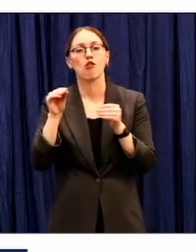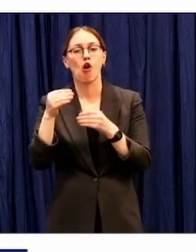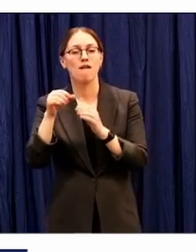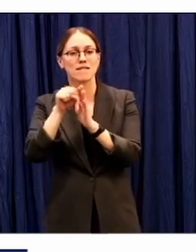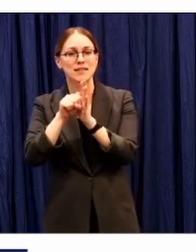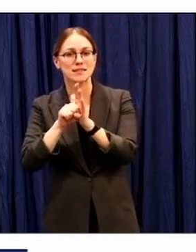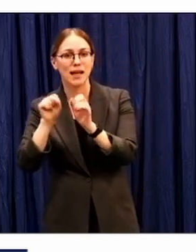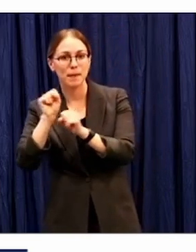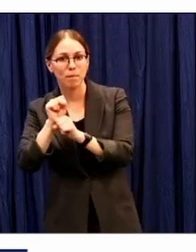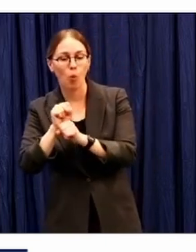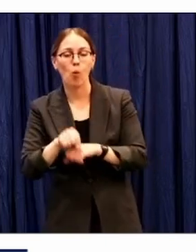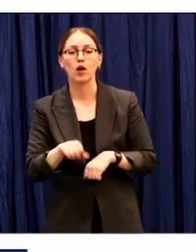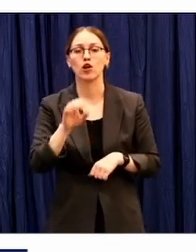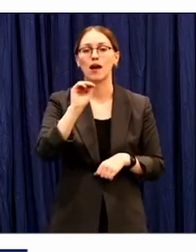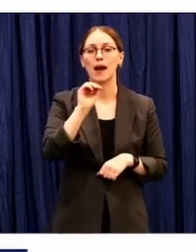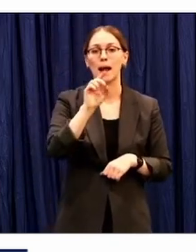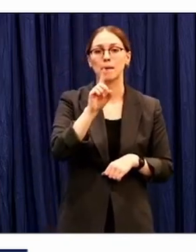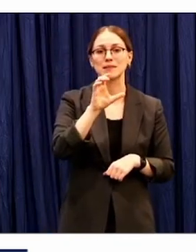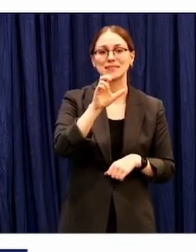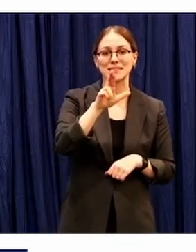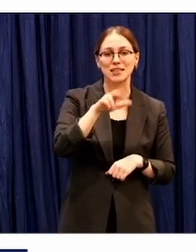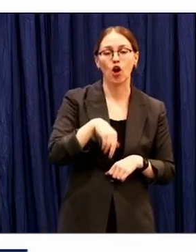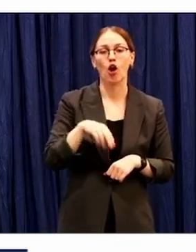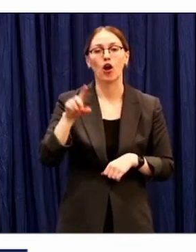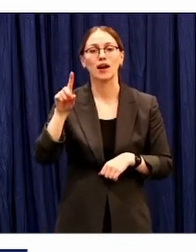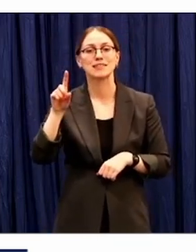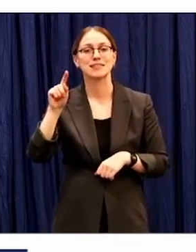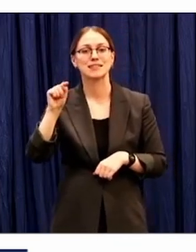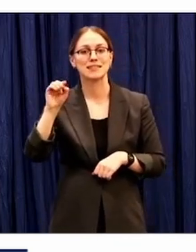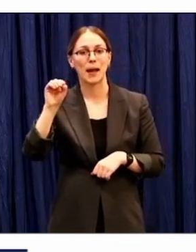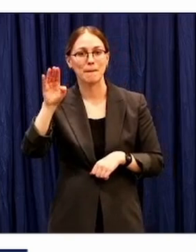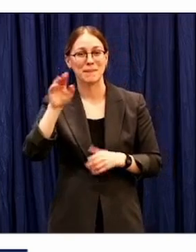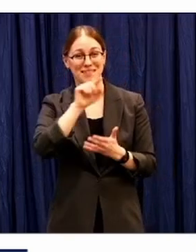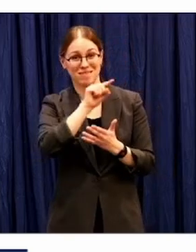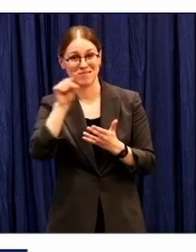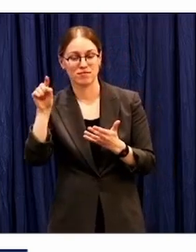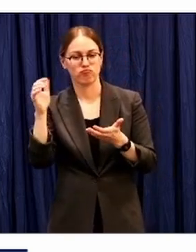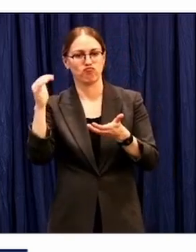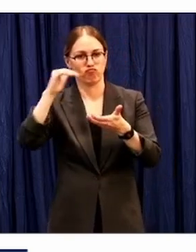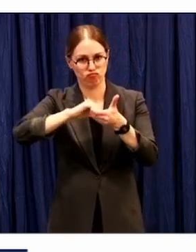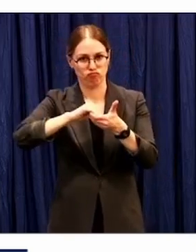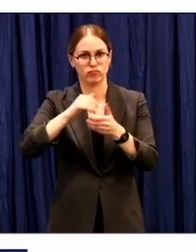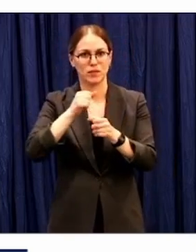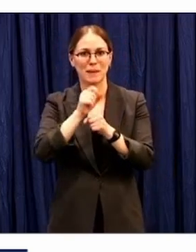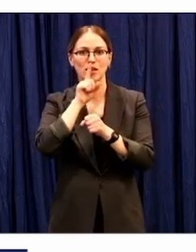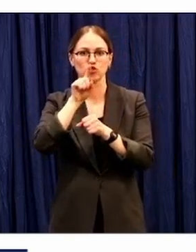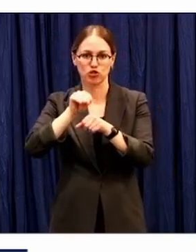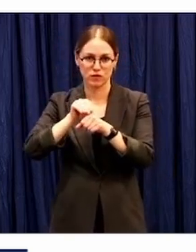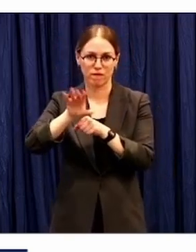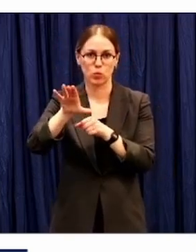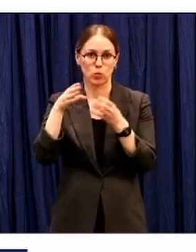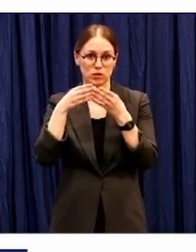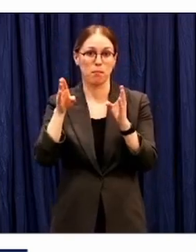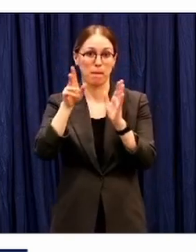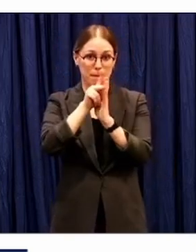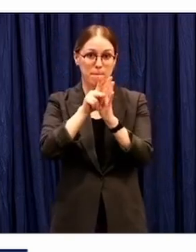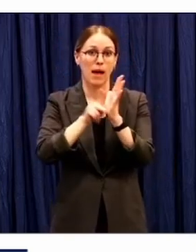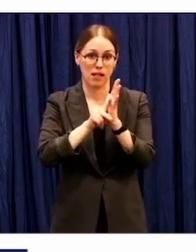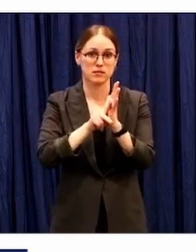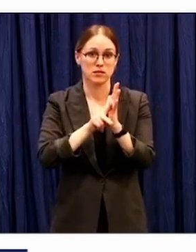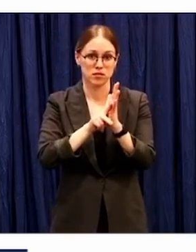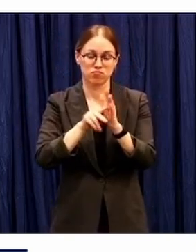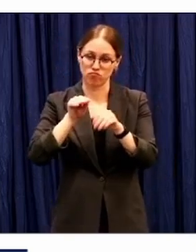DNR, MDHHS, DTMB, all working together to influence on public policy, to help